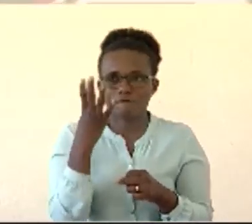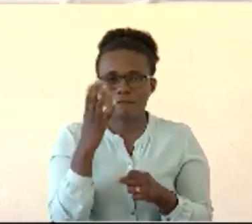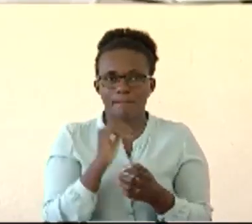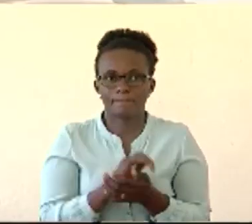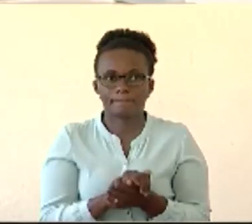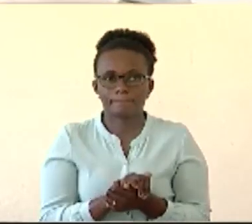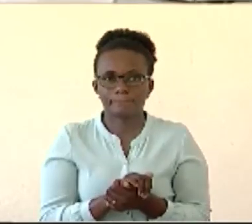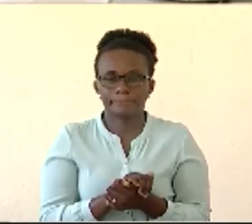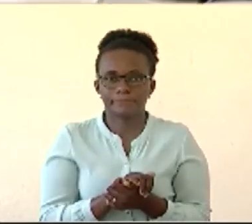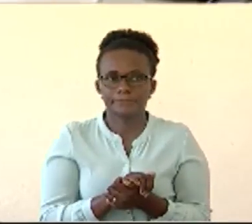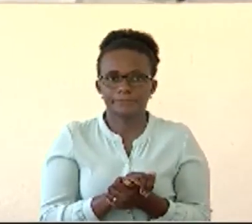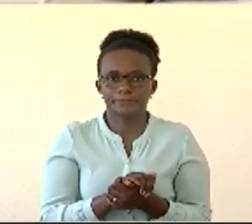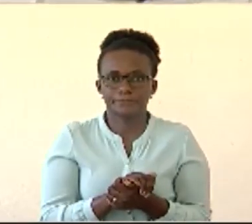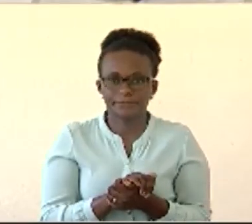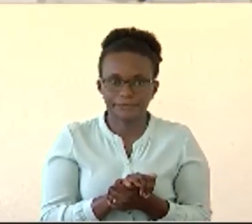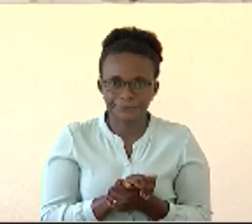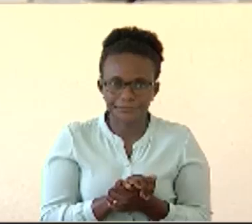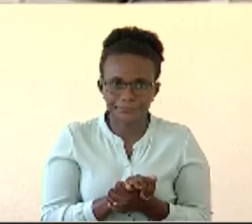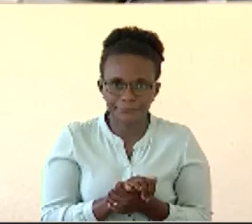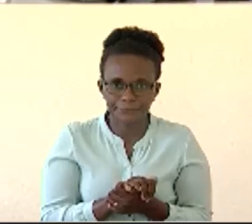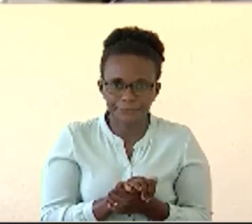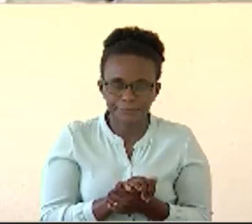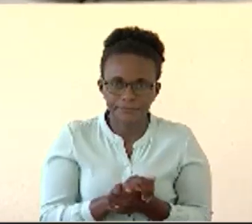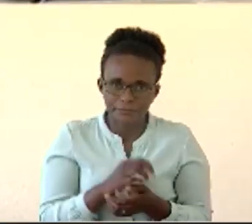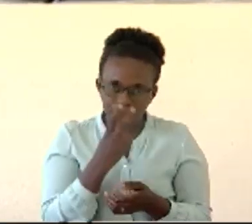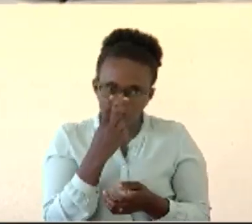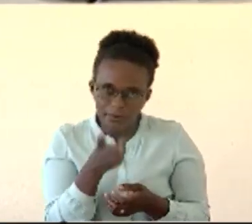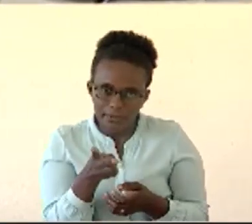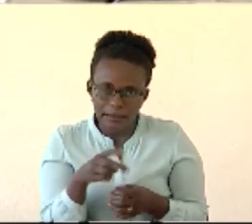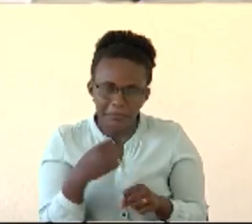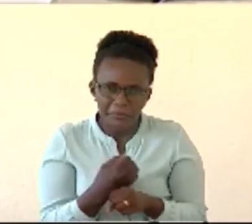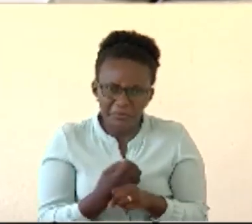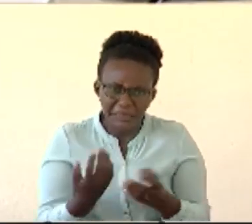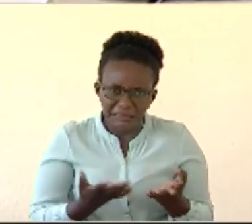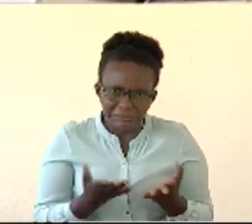So what we need is, we are just going to see what is happening.